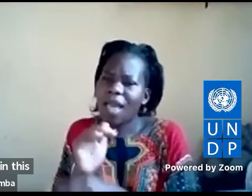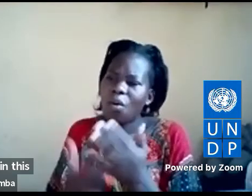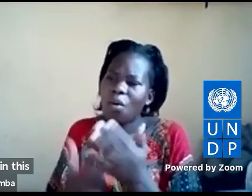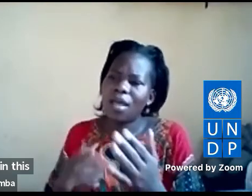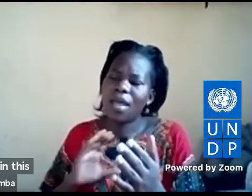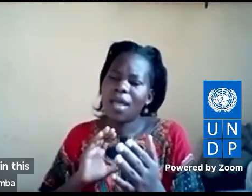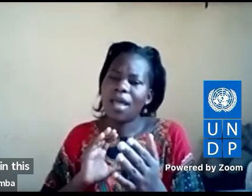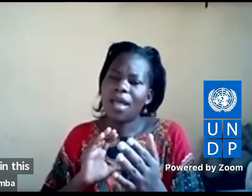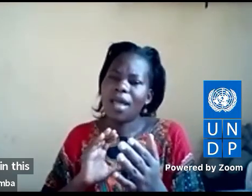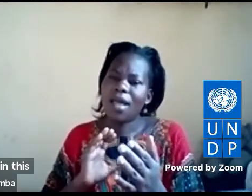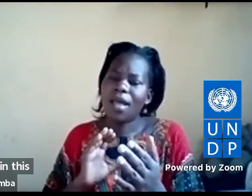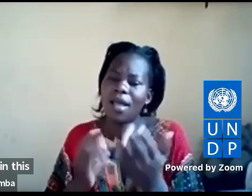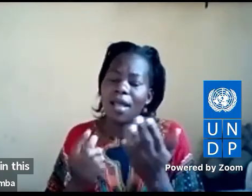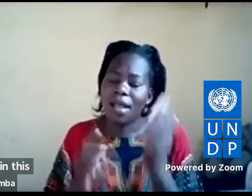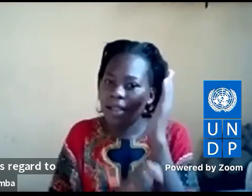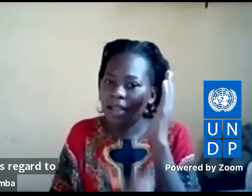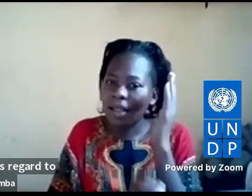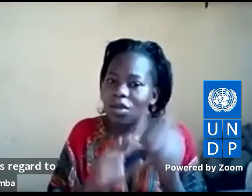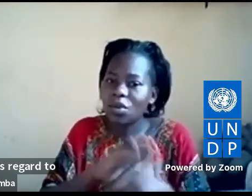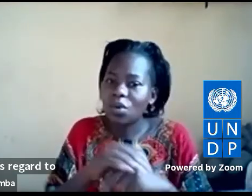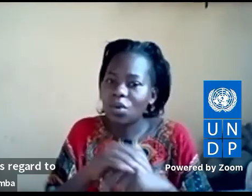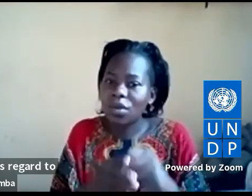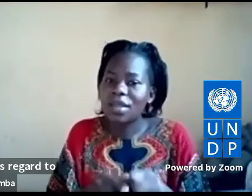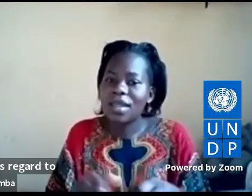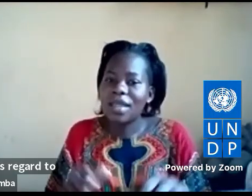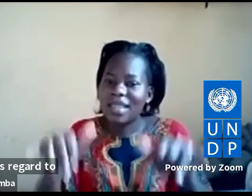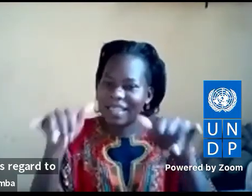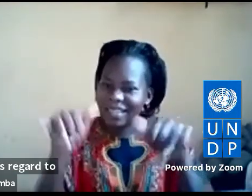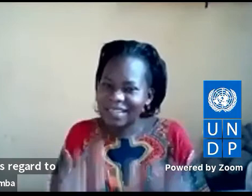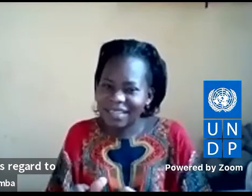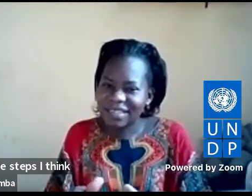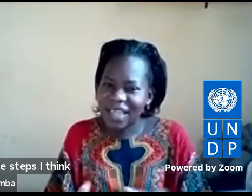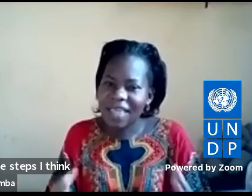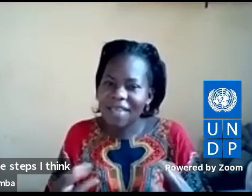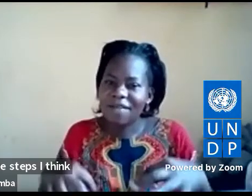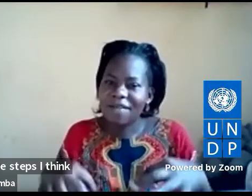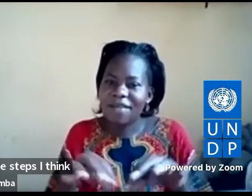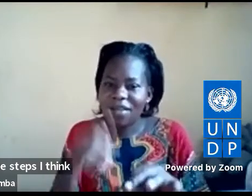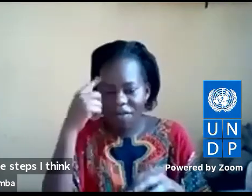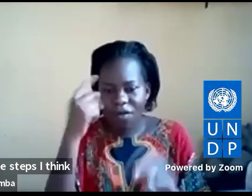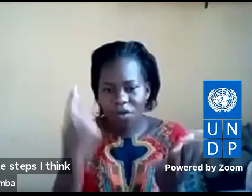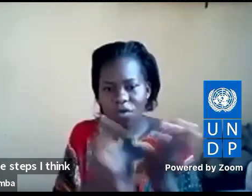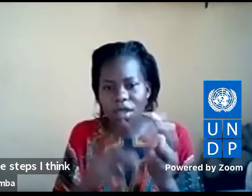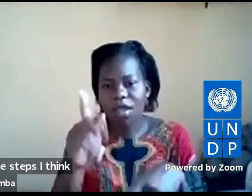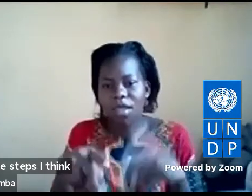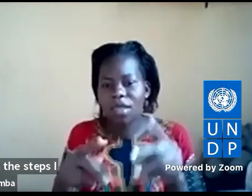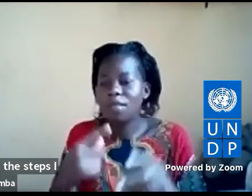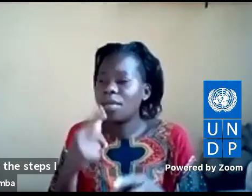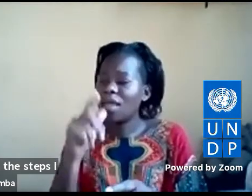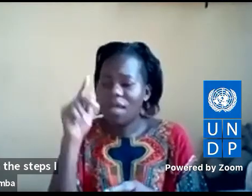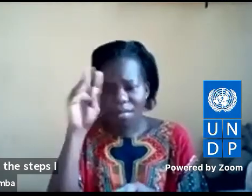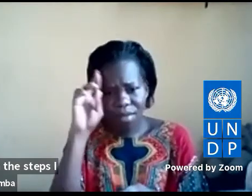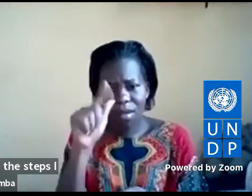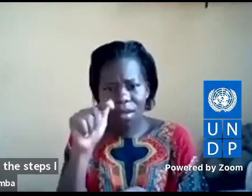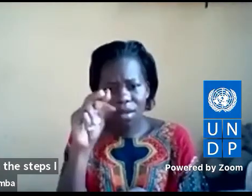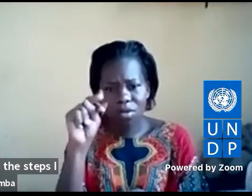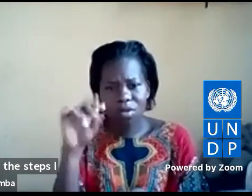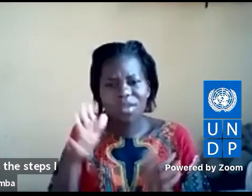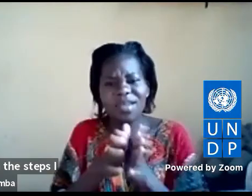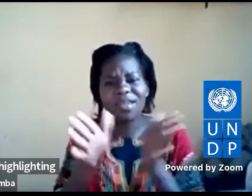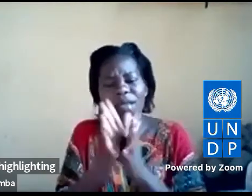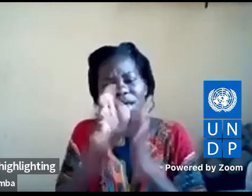regard to creating lasting value for Ugandans from this sector? I think Tony did mention this at length by highlighting some